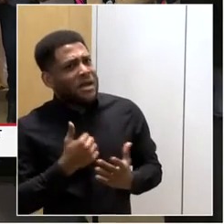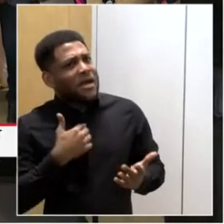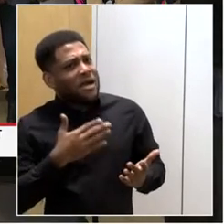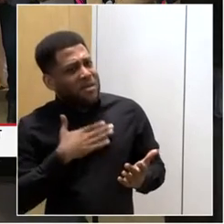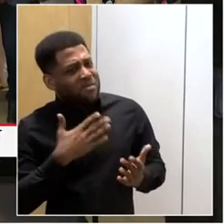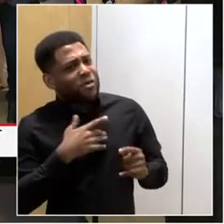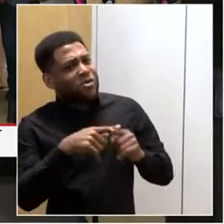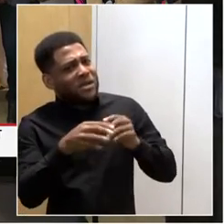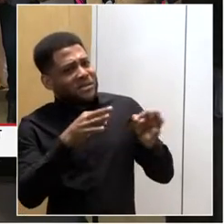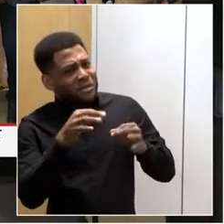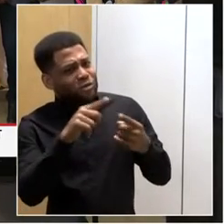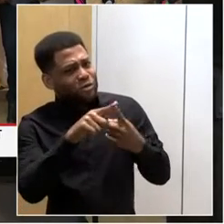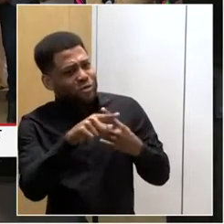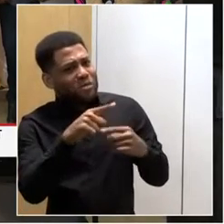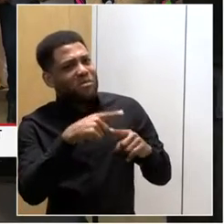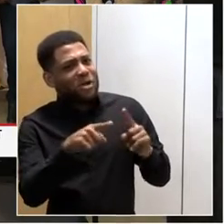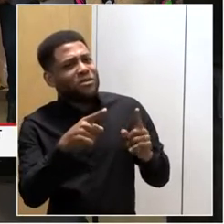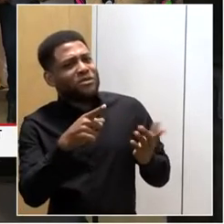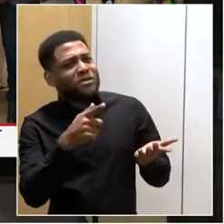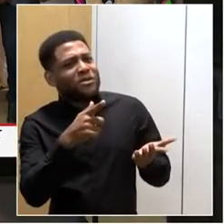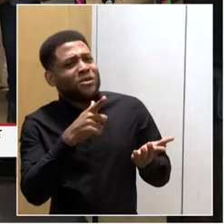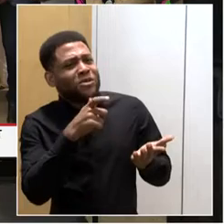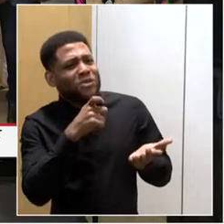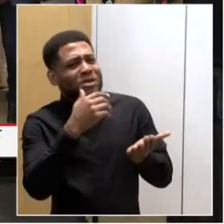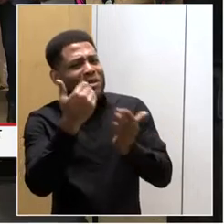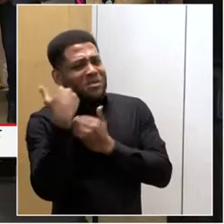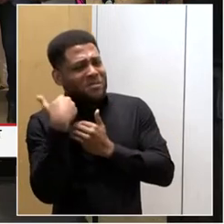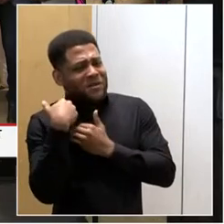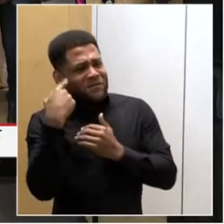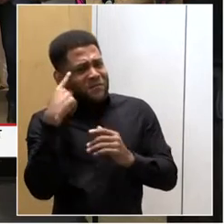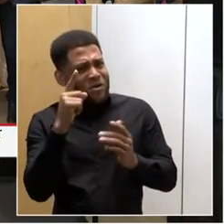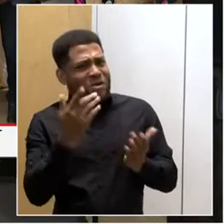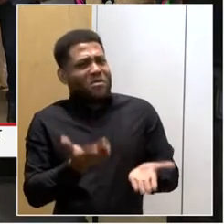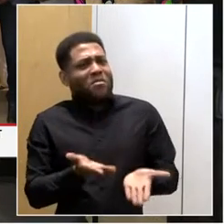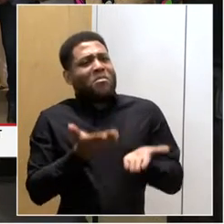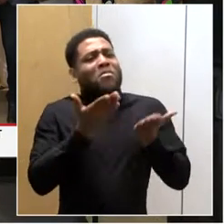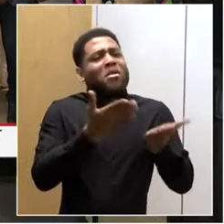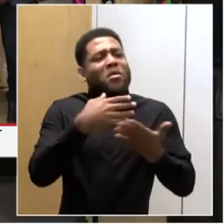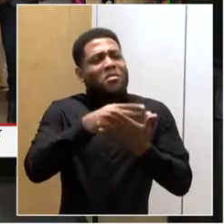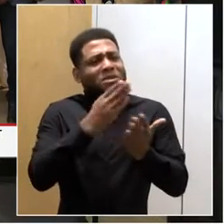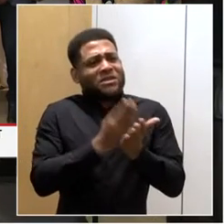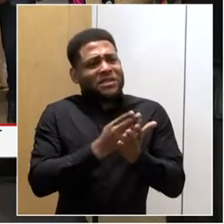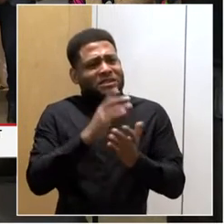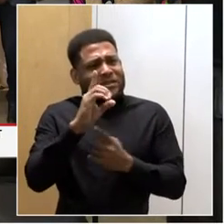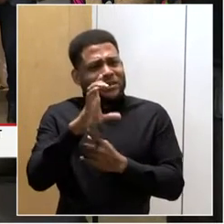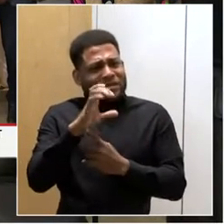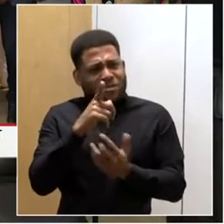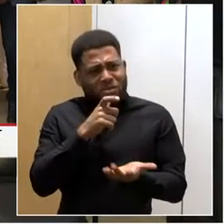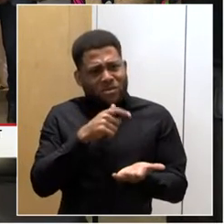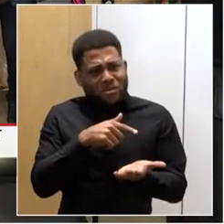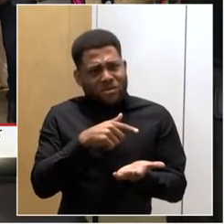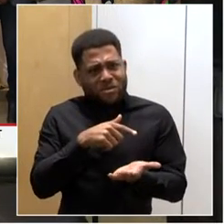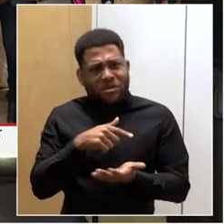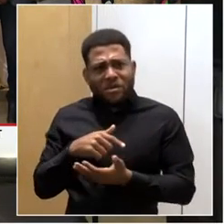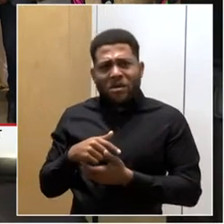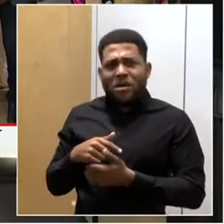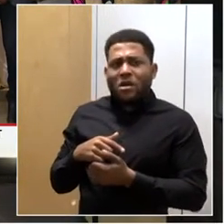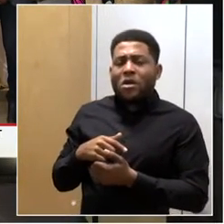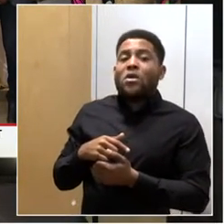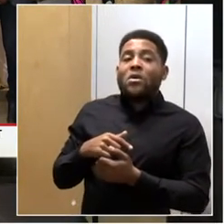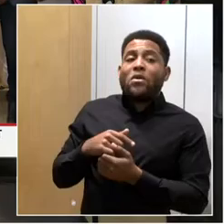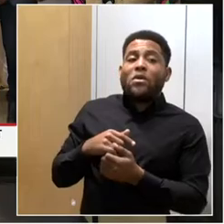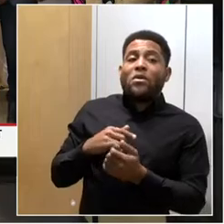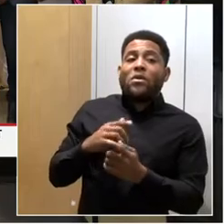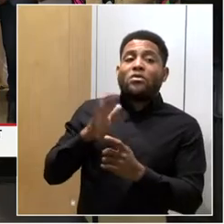whose responsibility is it to propose a budget in the District of Columbia? Let's get Susanna to set up a one-on-one. It's